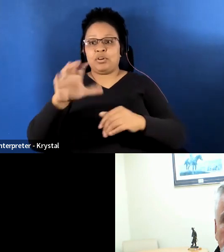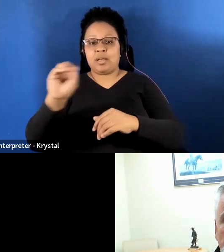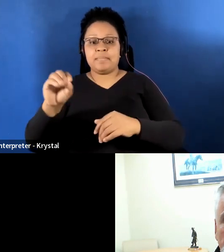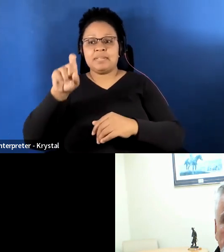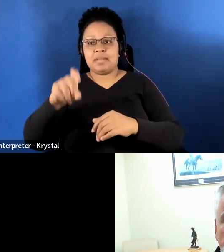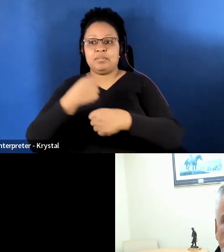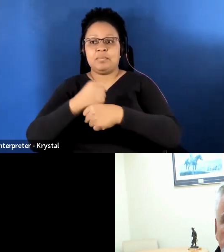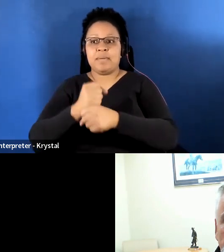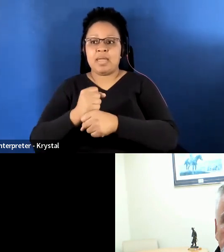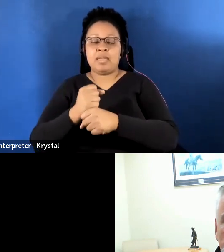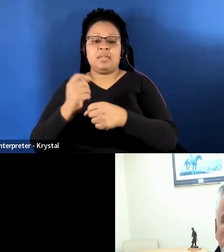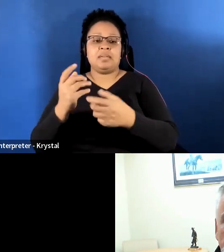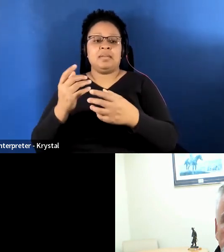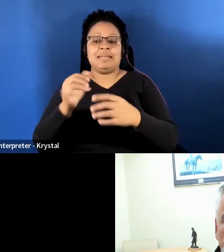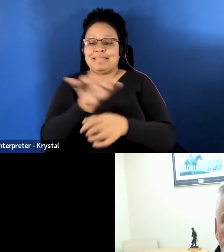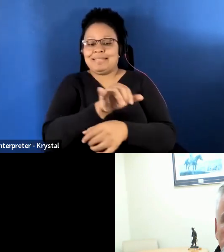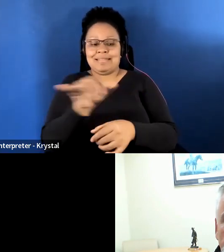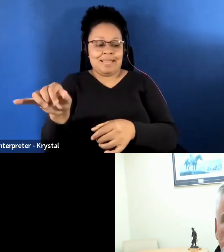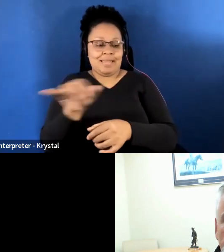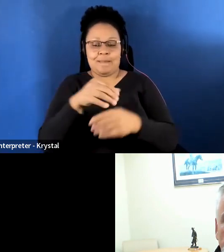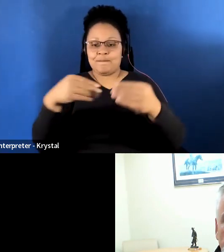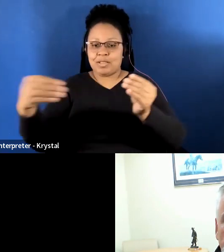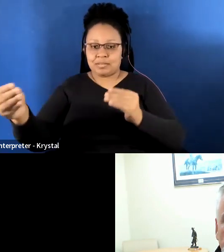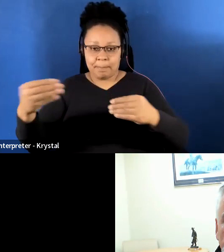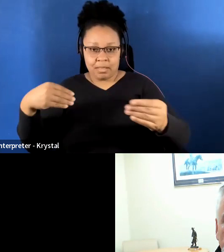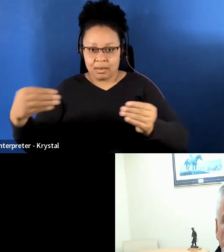similar flexibility